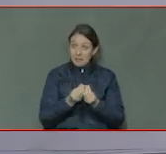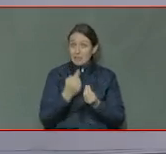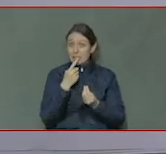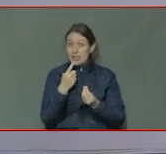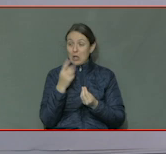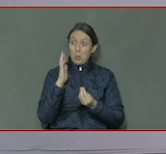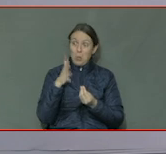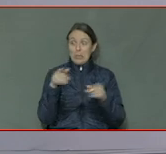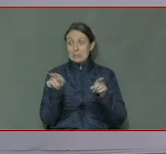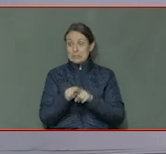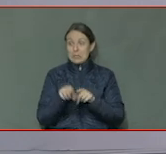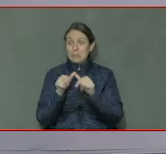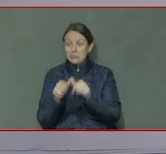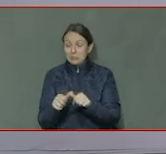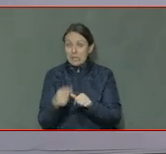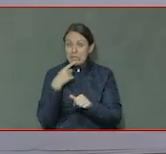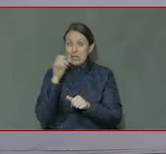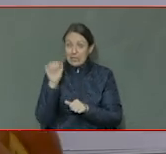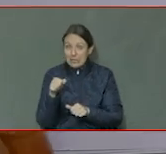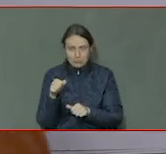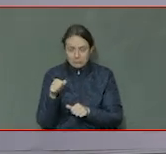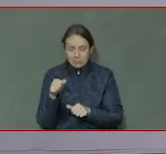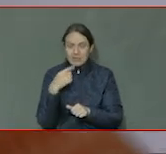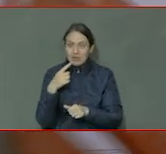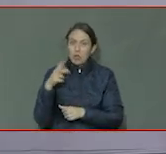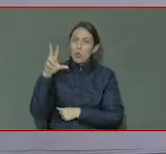same and don't choose yes. Okay, choose no,